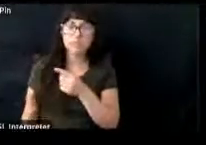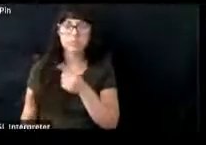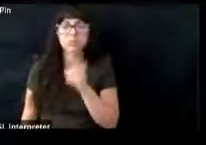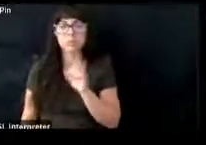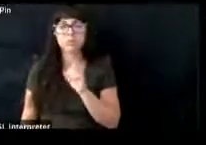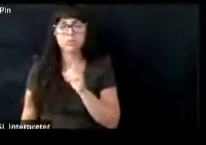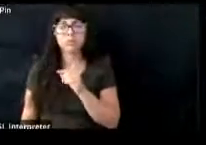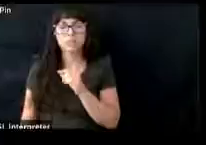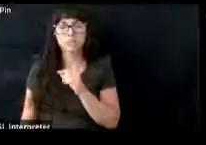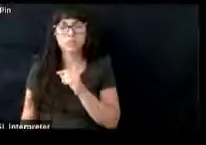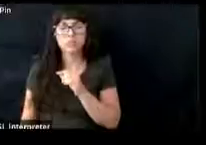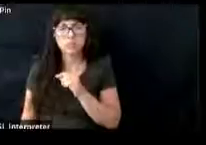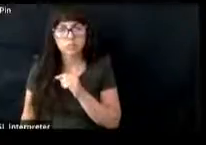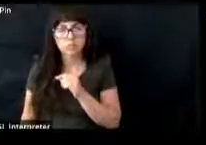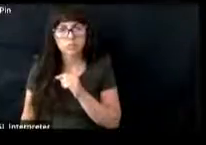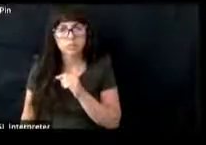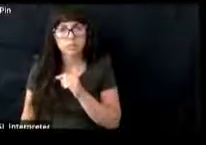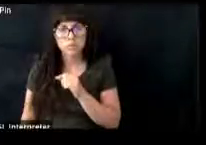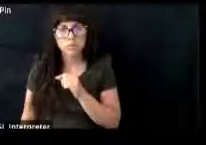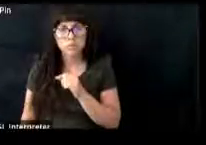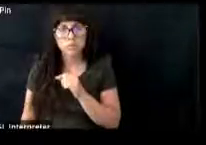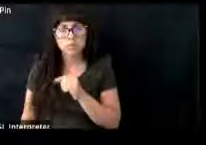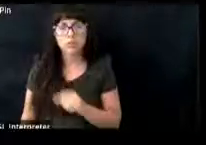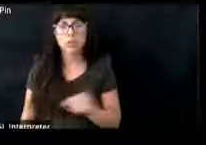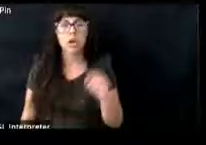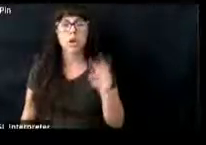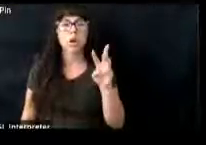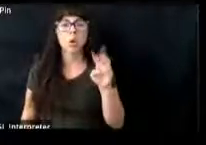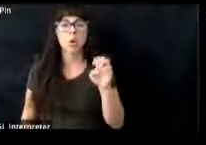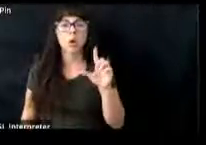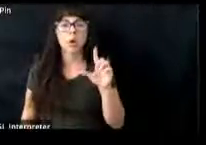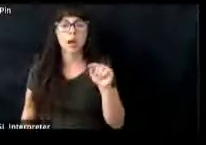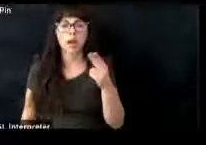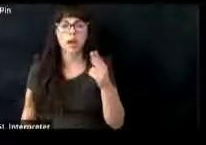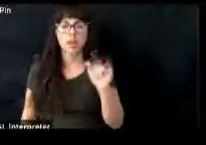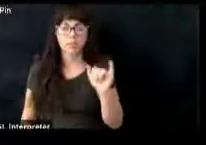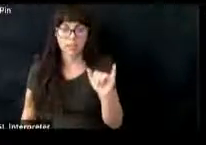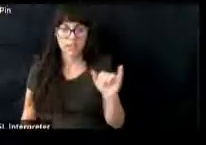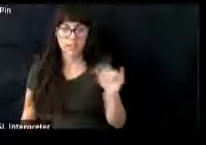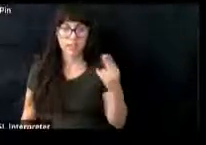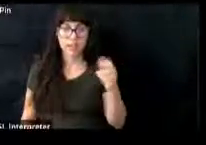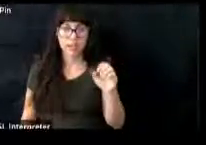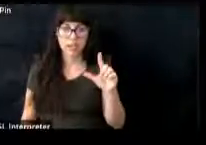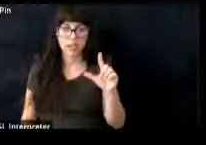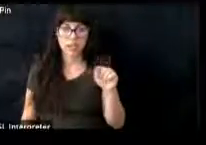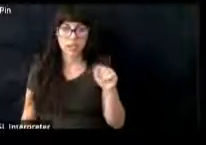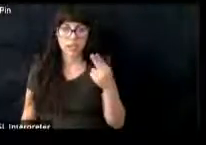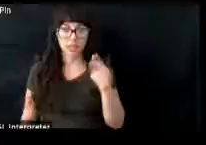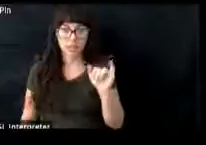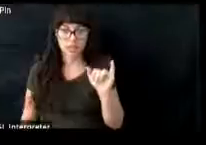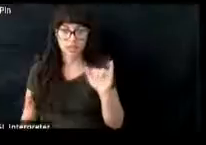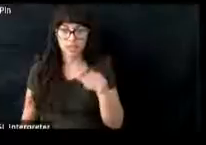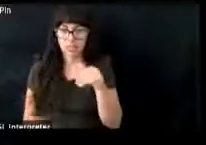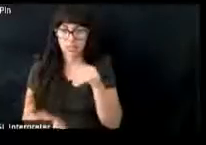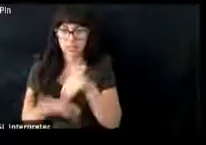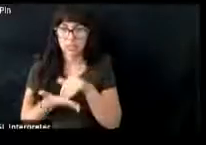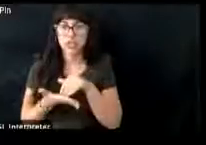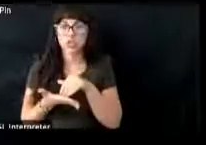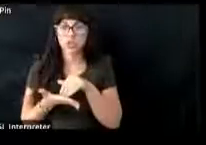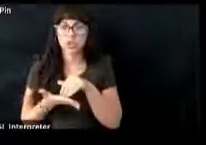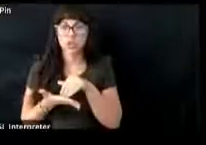Wealthy Health Center. Oh, Wealthy Healthy Center? Yeah. Ajá.